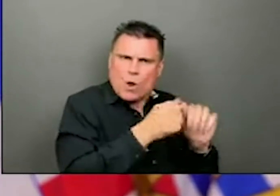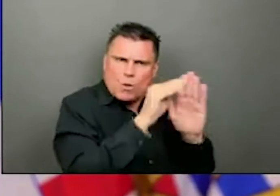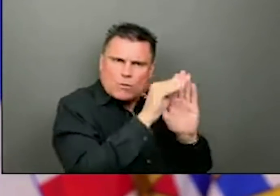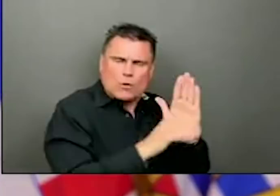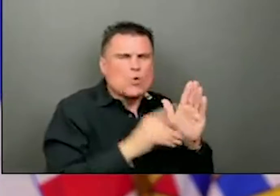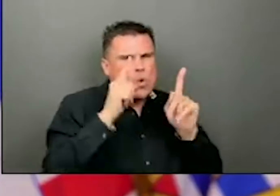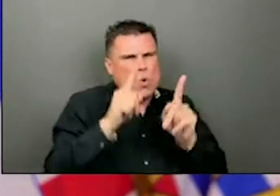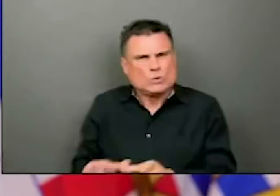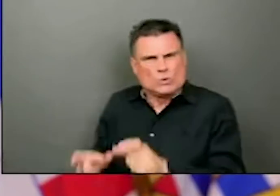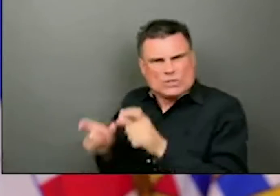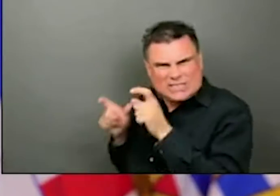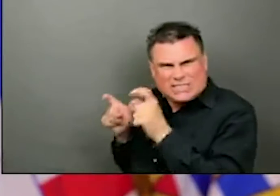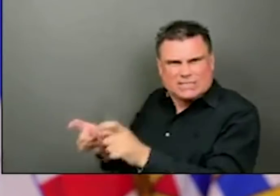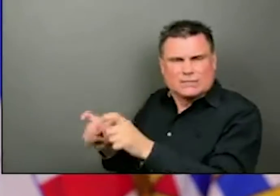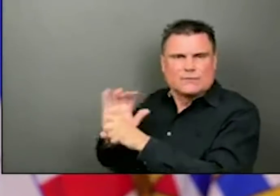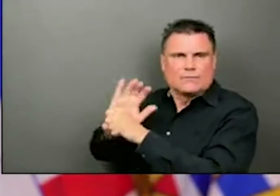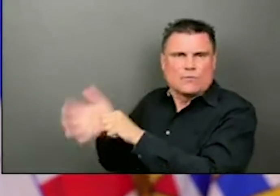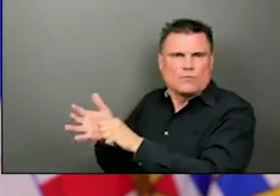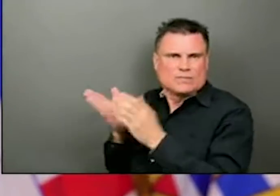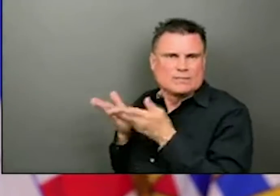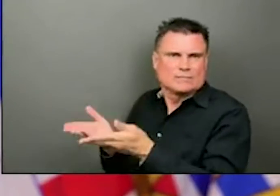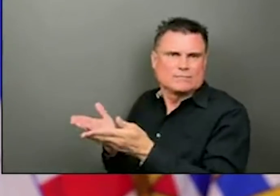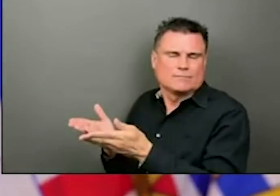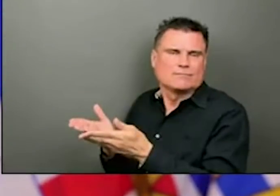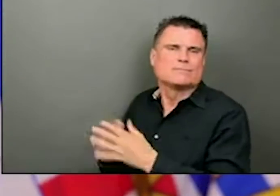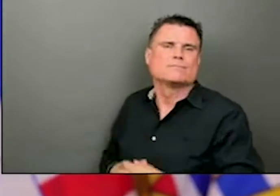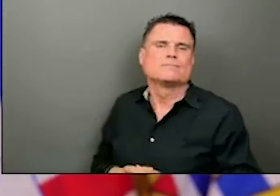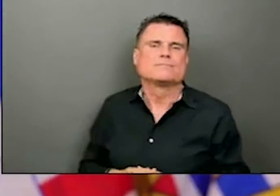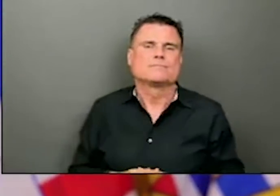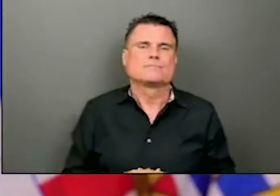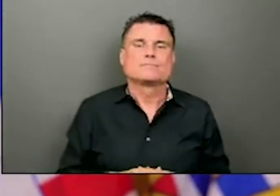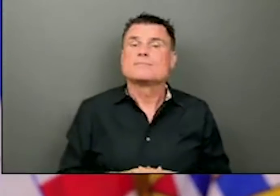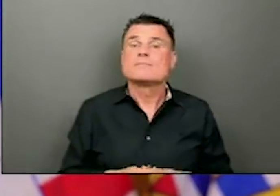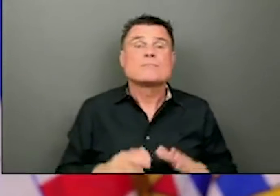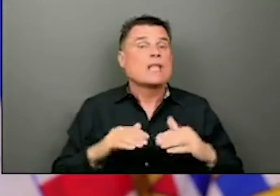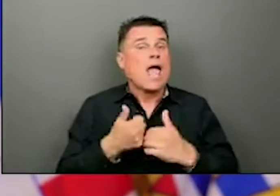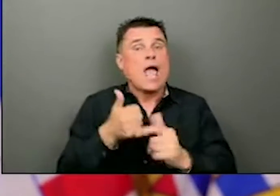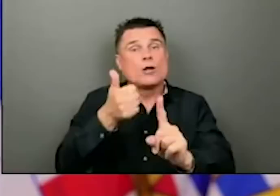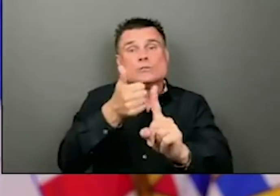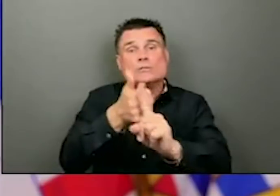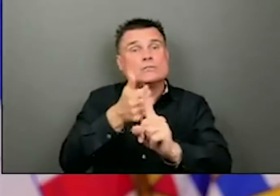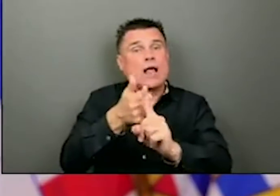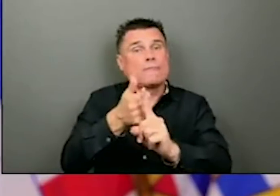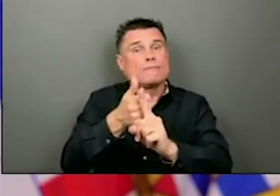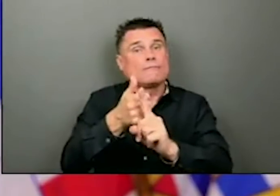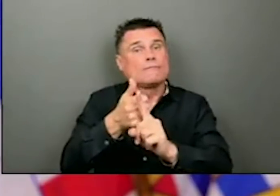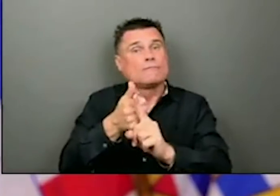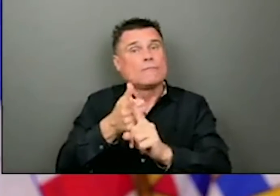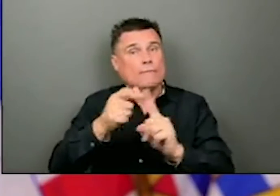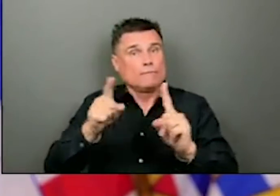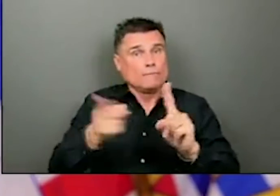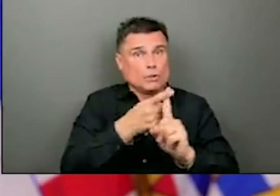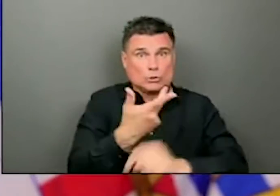immunization system is the fastest way to get both your first or your second dose, and particularly for anyone who is